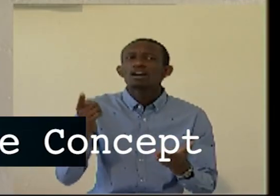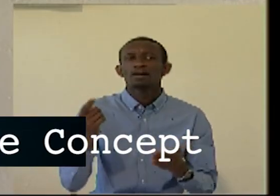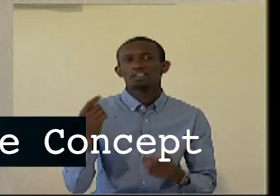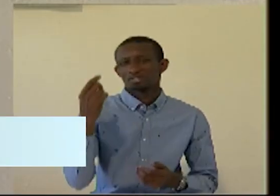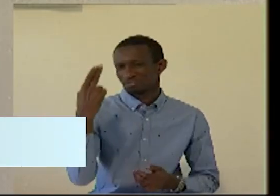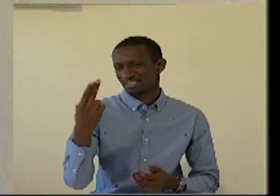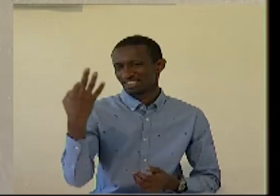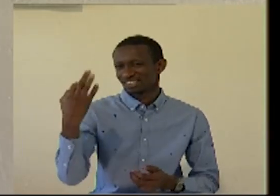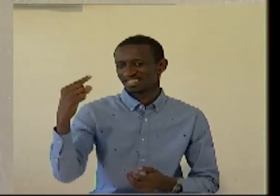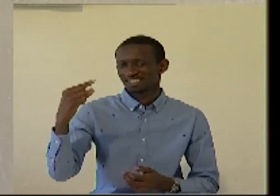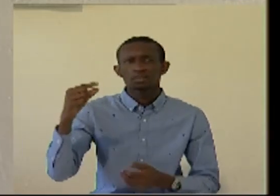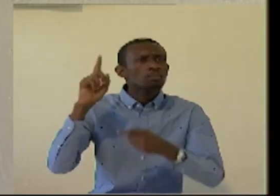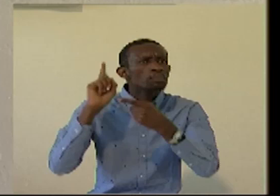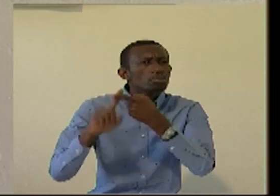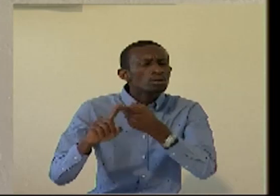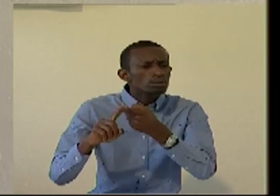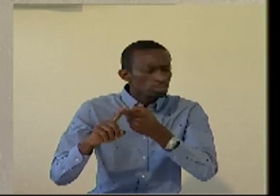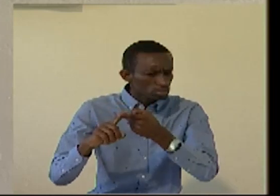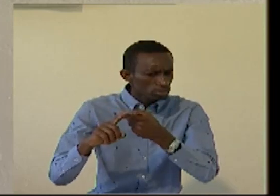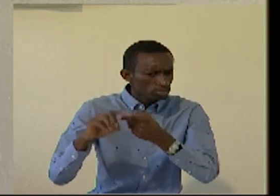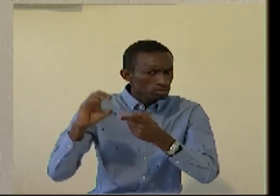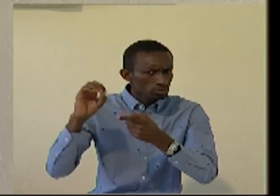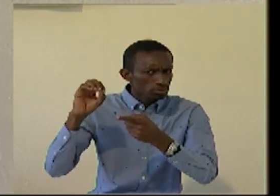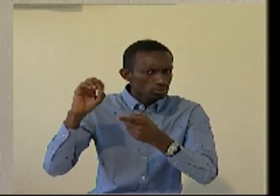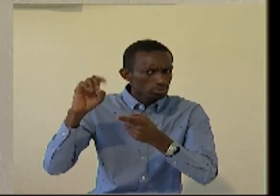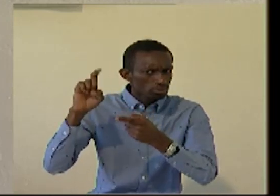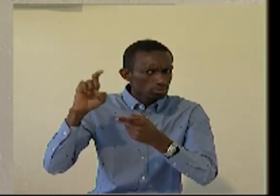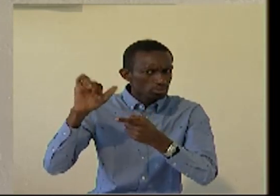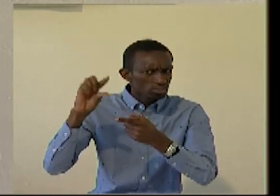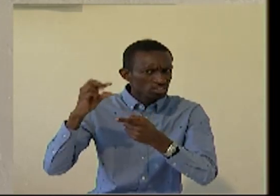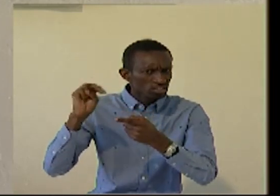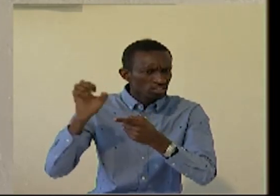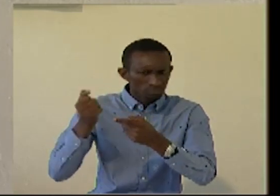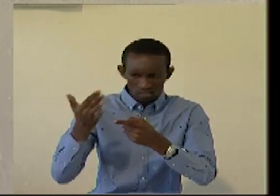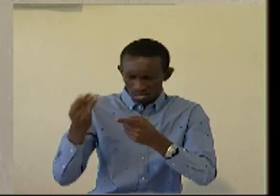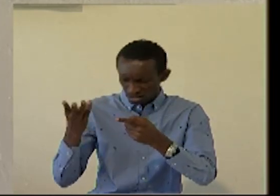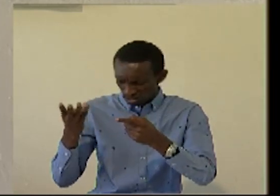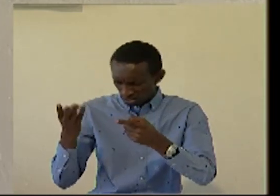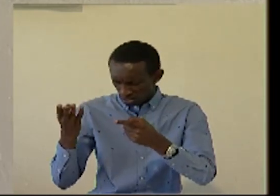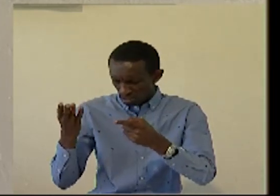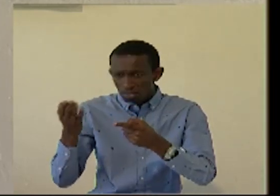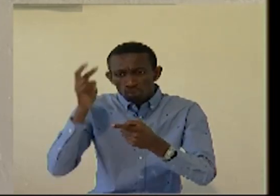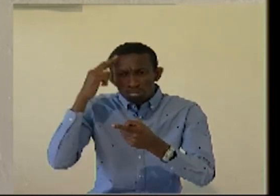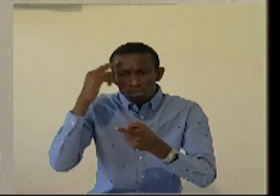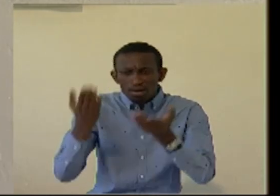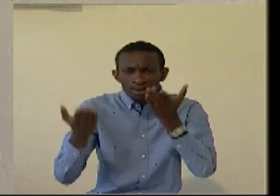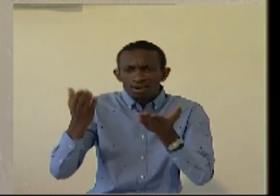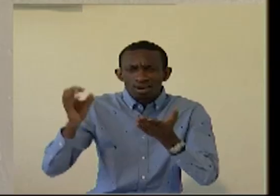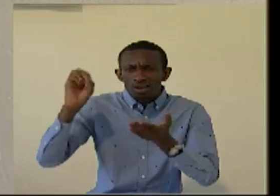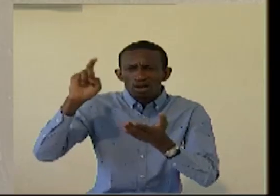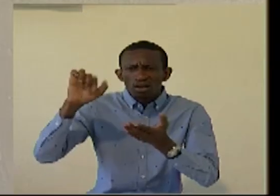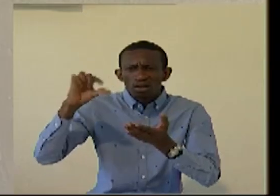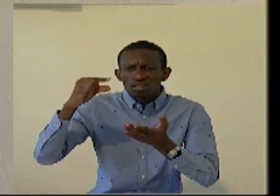mole. Oxygen has, do you remember the mass of oxygen? It